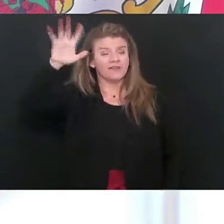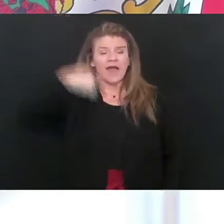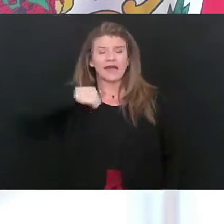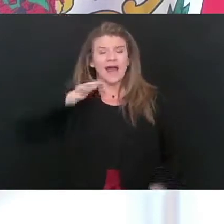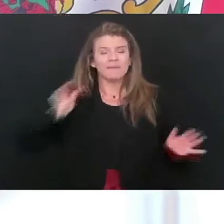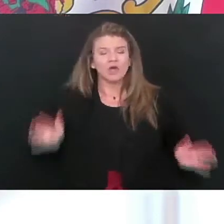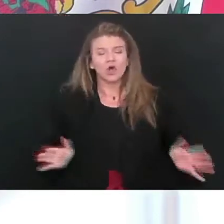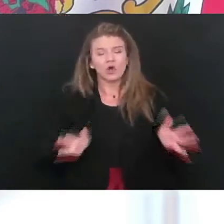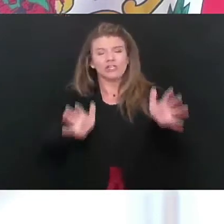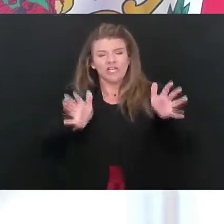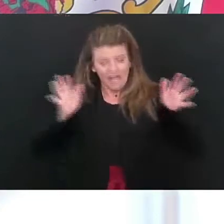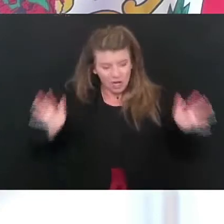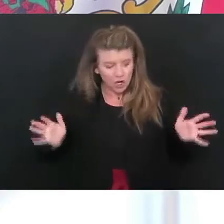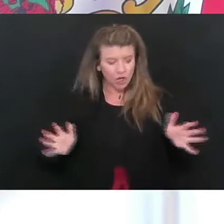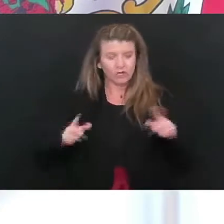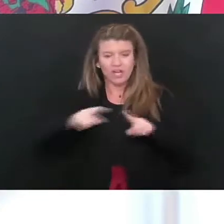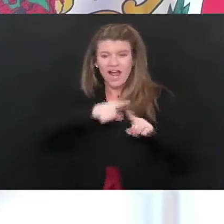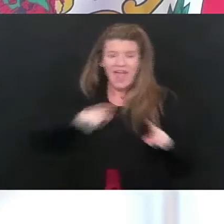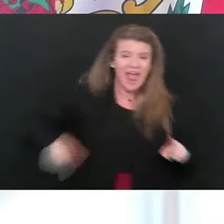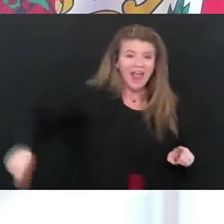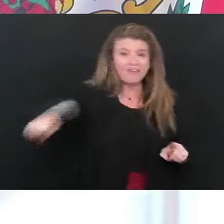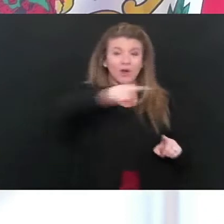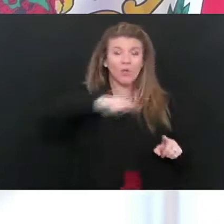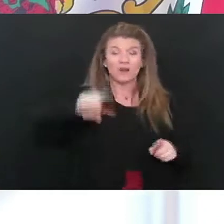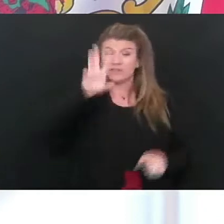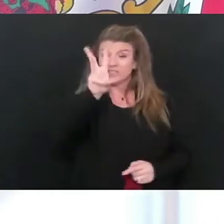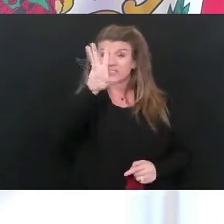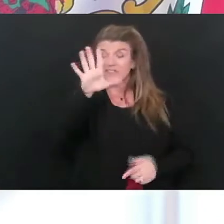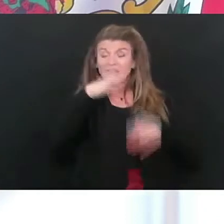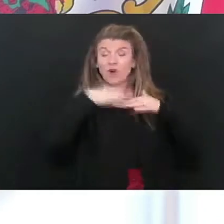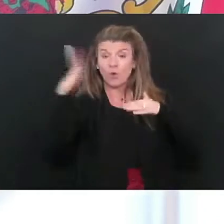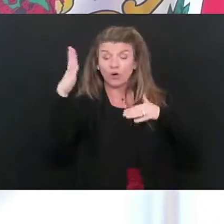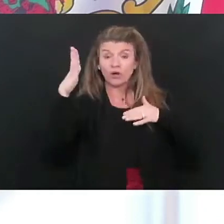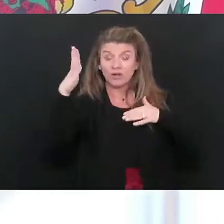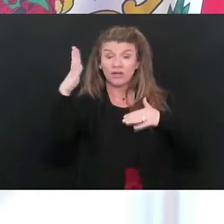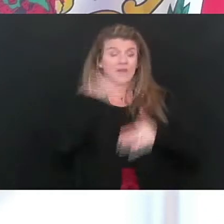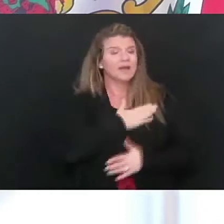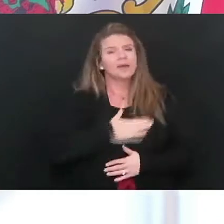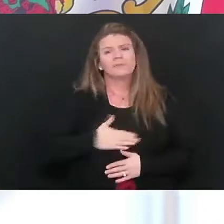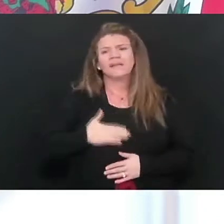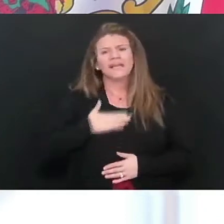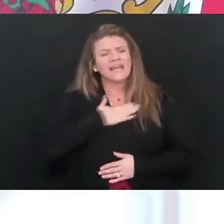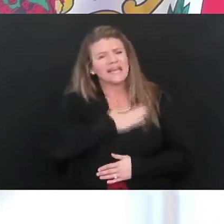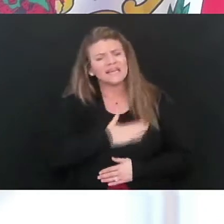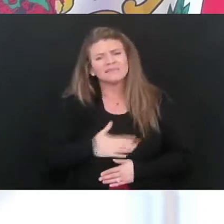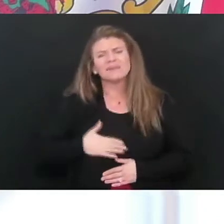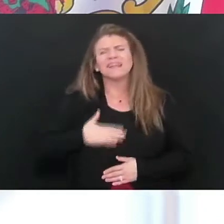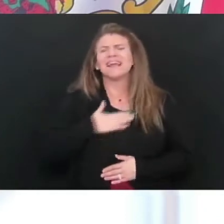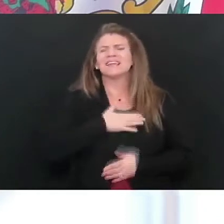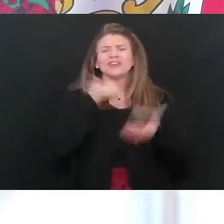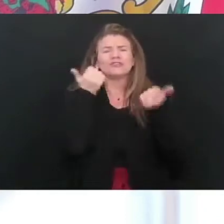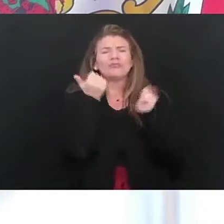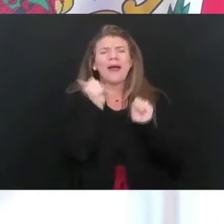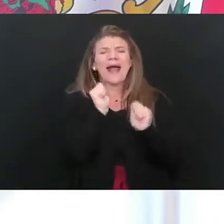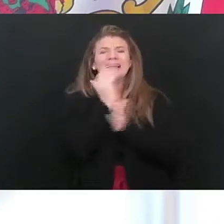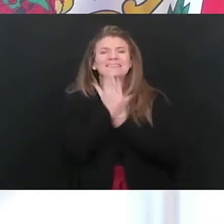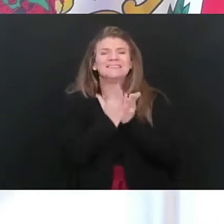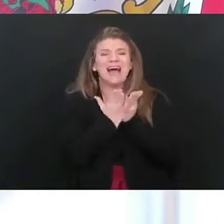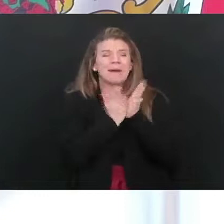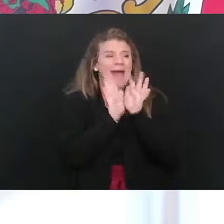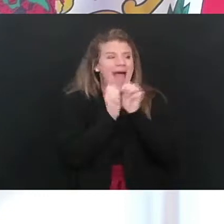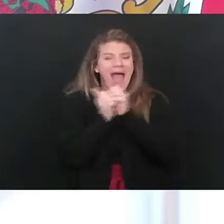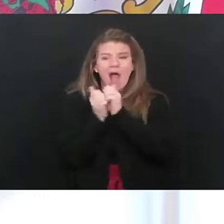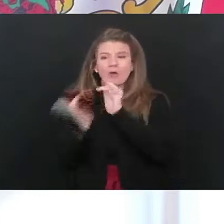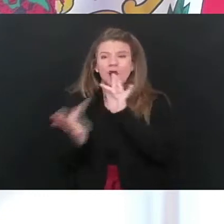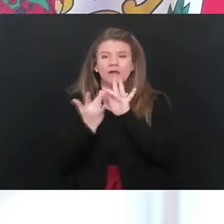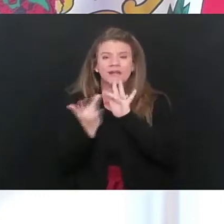encouraging everyone, if you're 65 years of age and older and everything, please try some way to contact